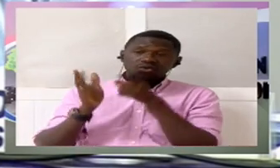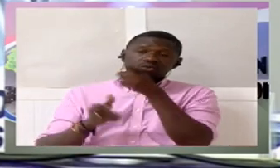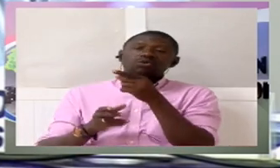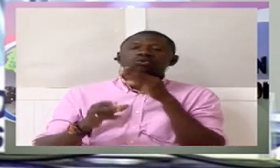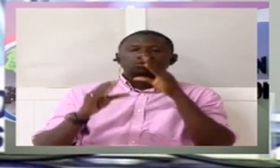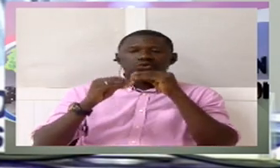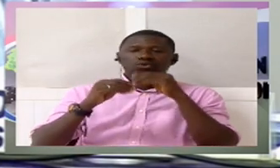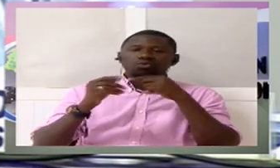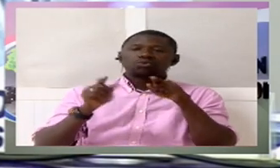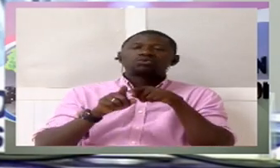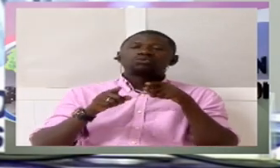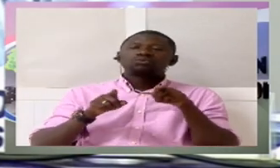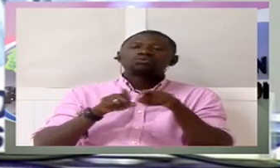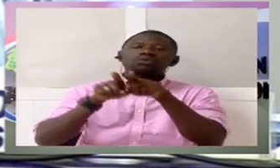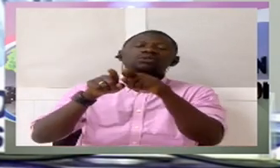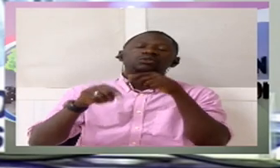about what happened to Baba